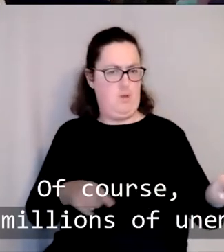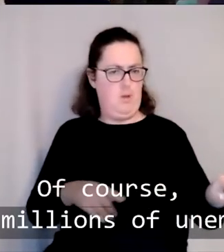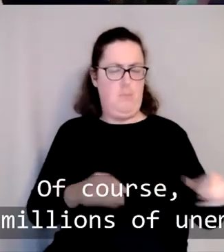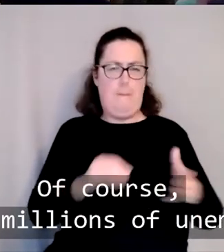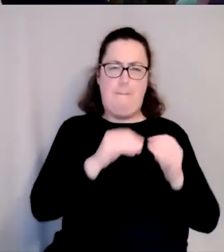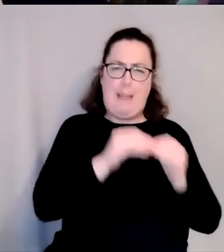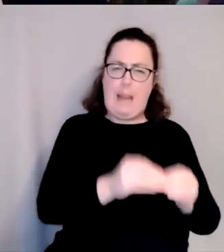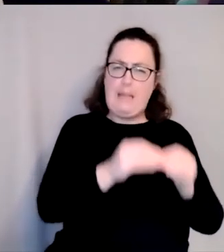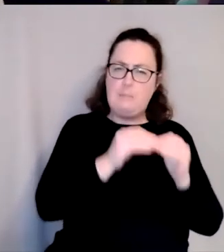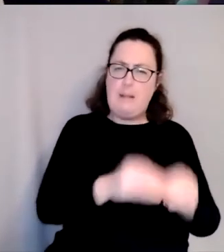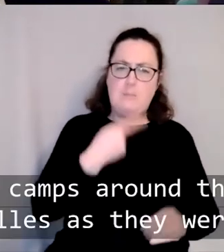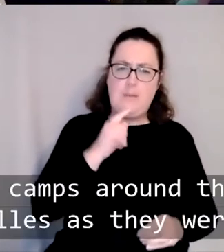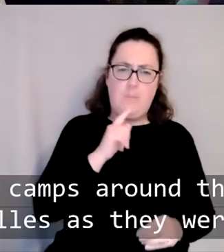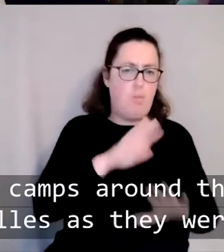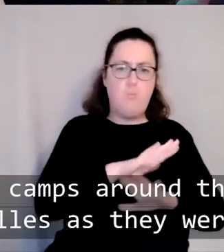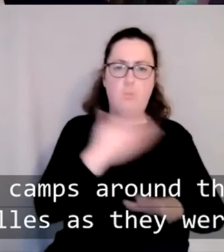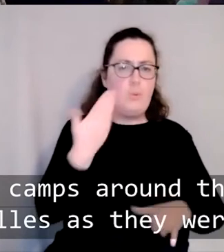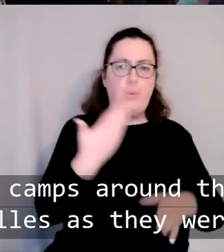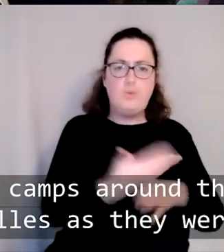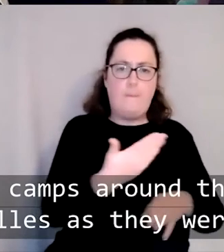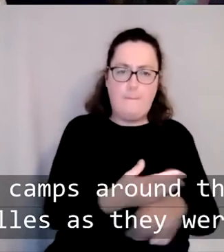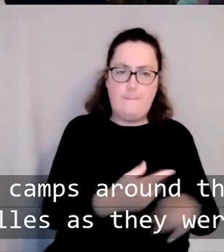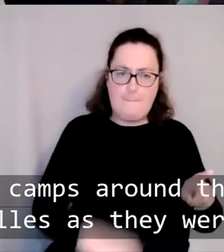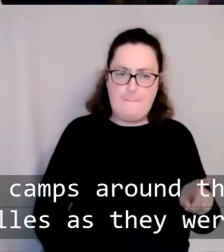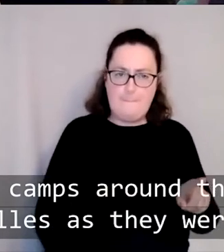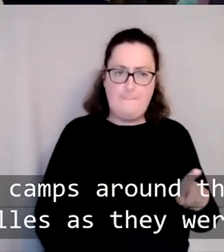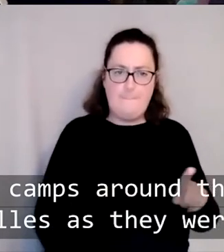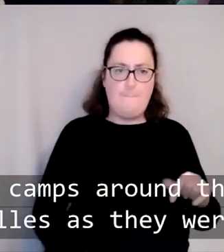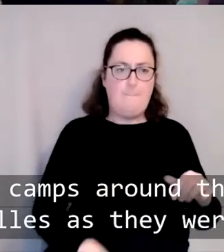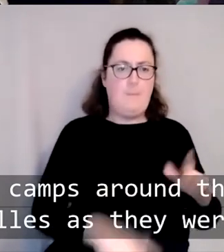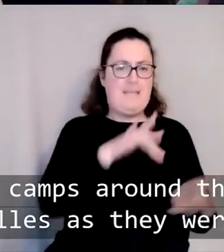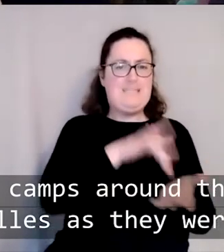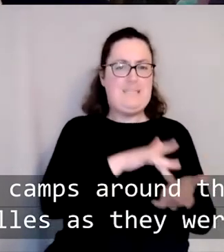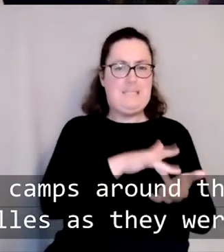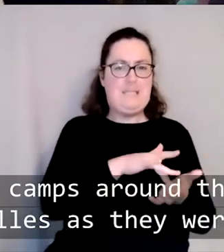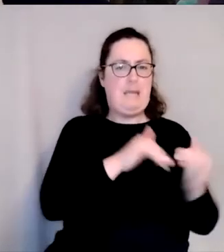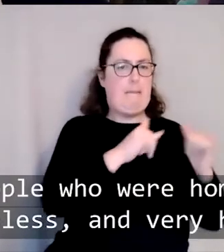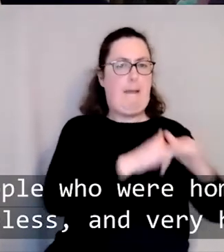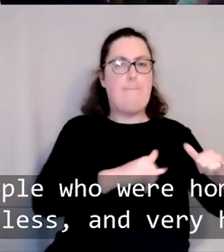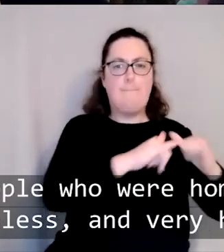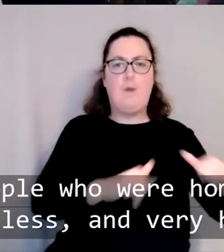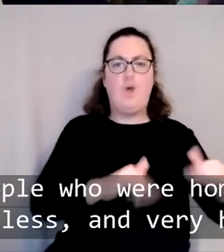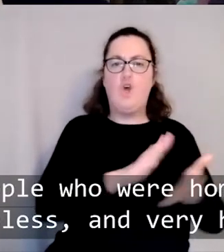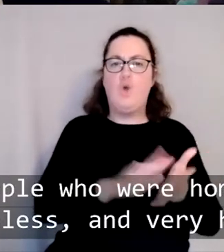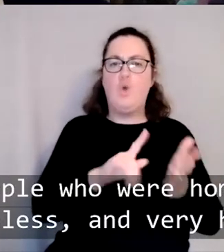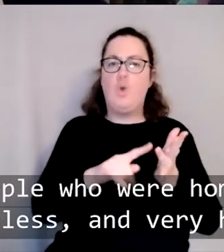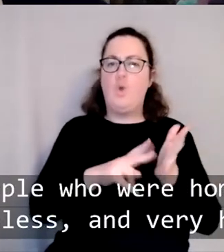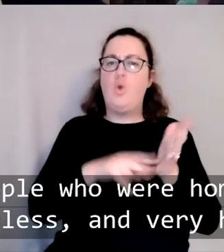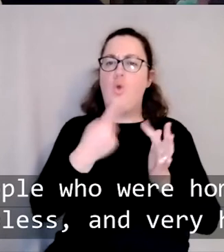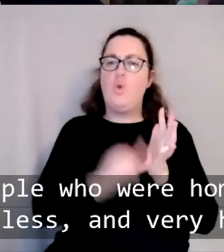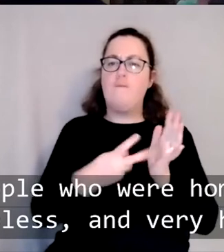of unemployed and these, camps around cities, Hoovervilles, as they were called, of people who